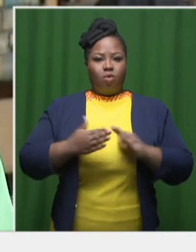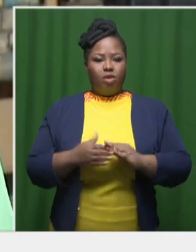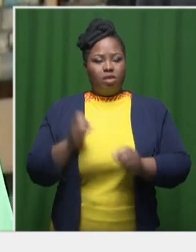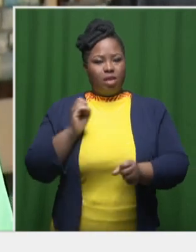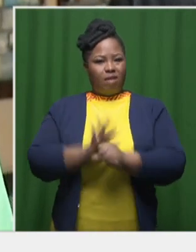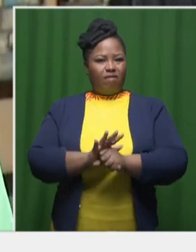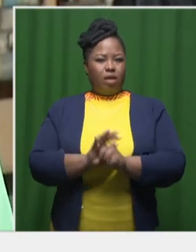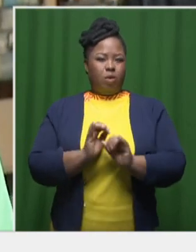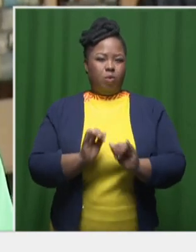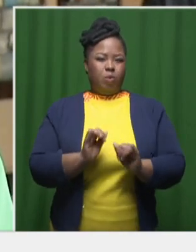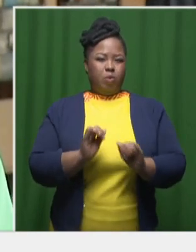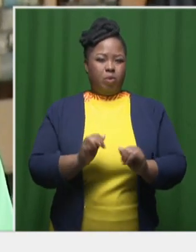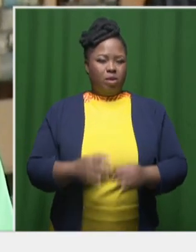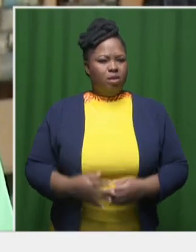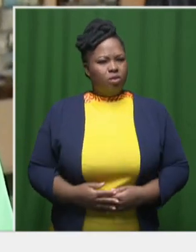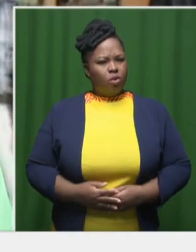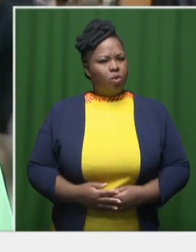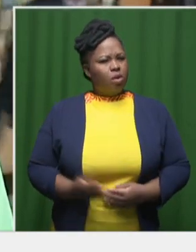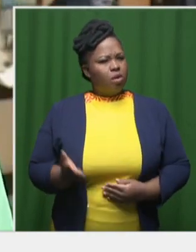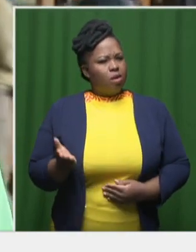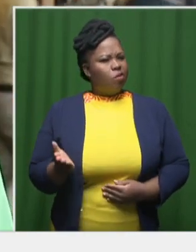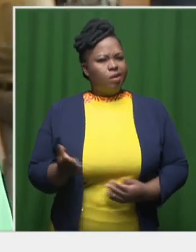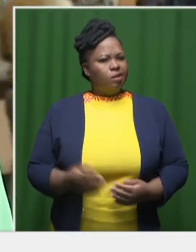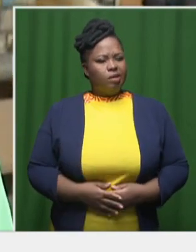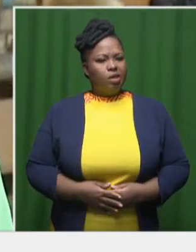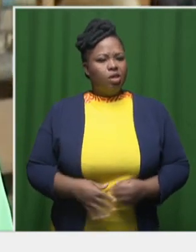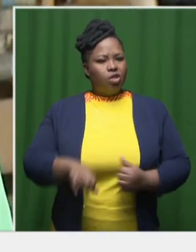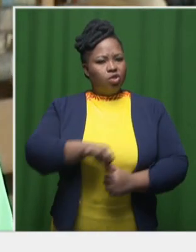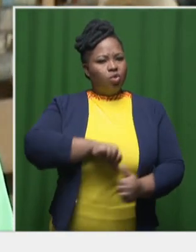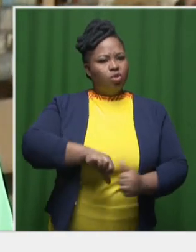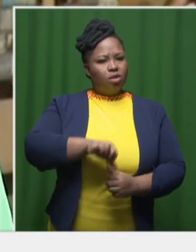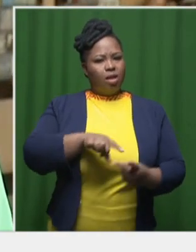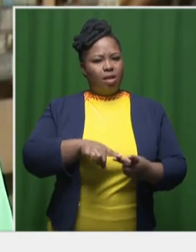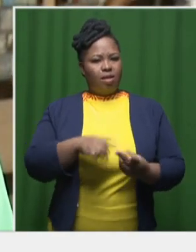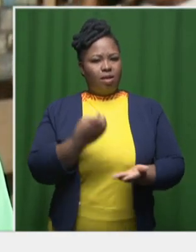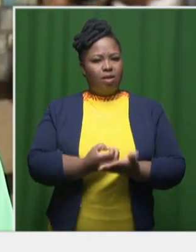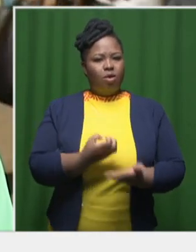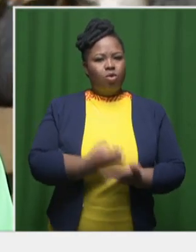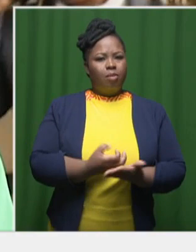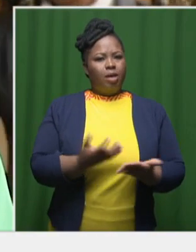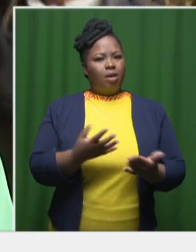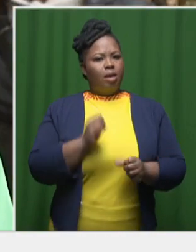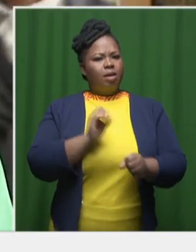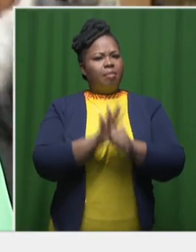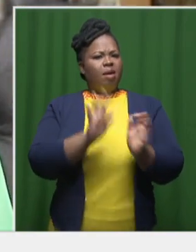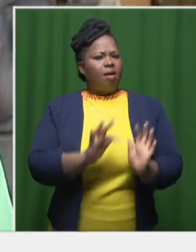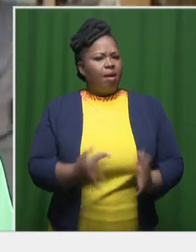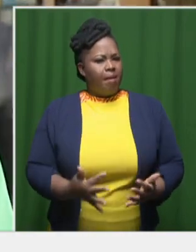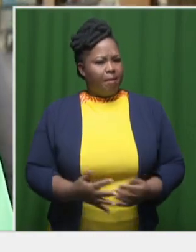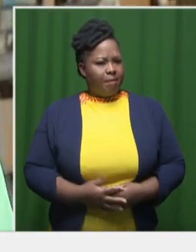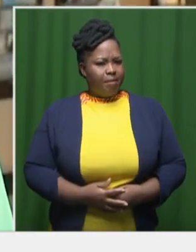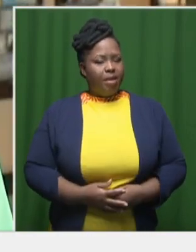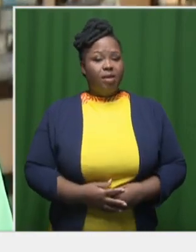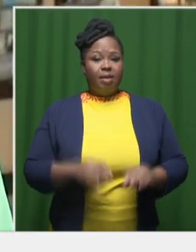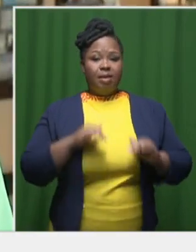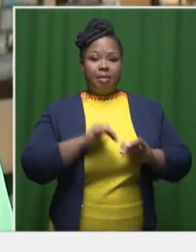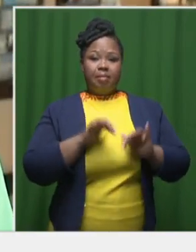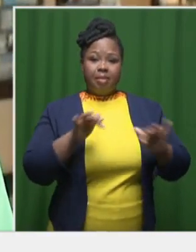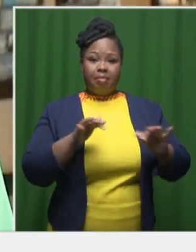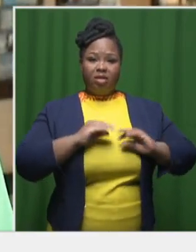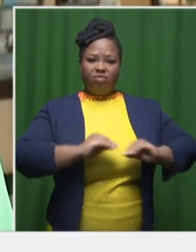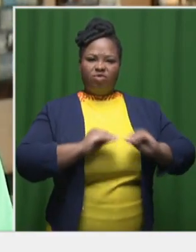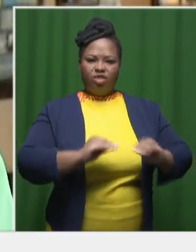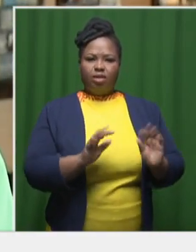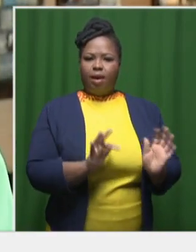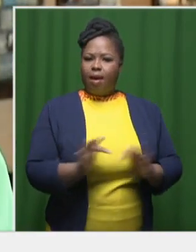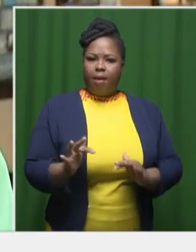affected. What impact does this have socially, economically, and how can we also educate people with regards to what